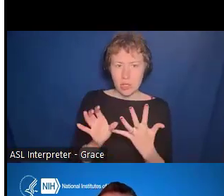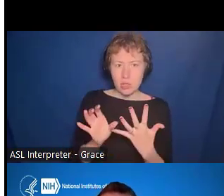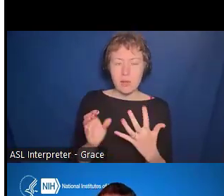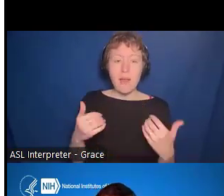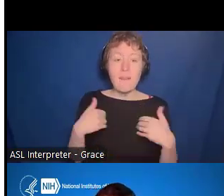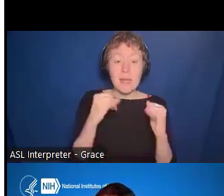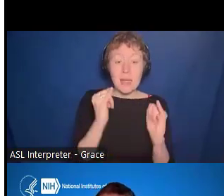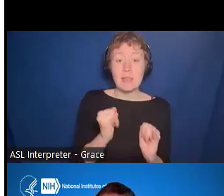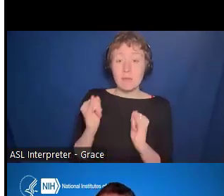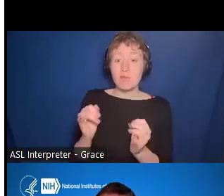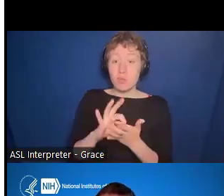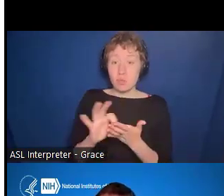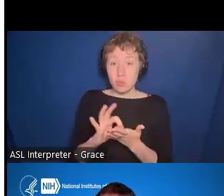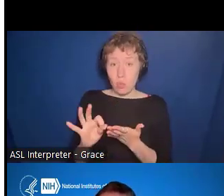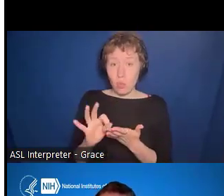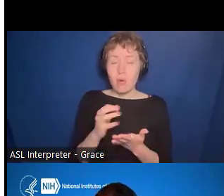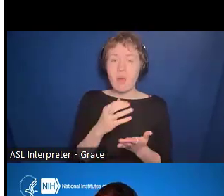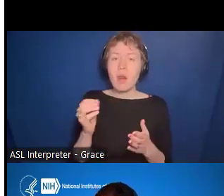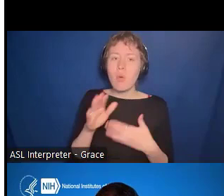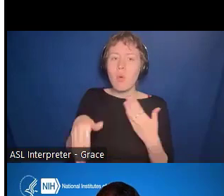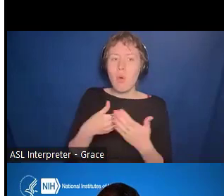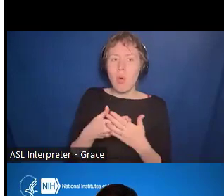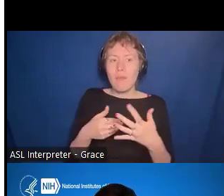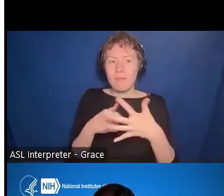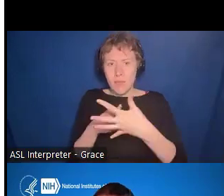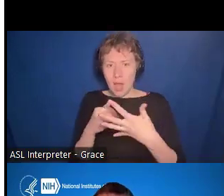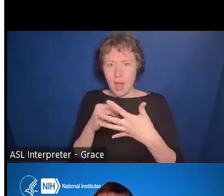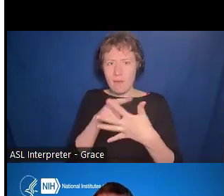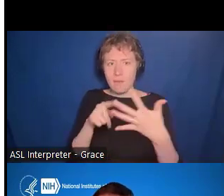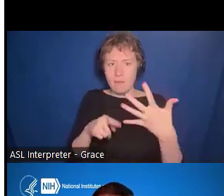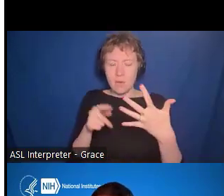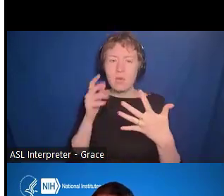5 will be incorporated to affect the overall impact